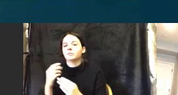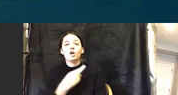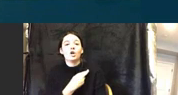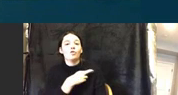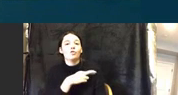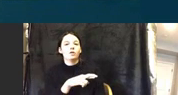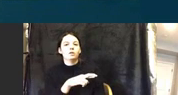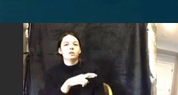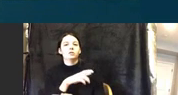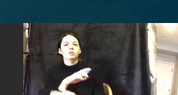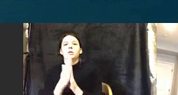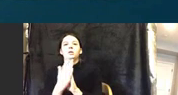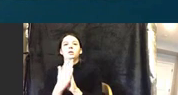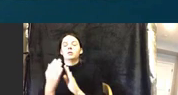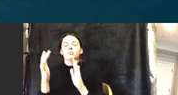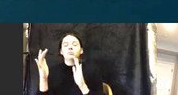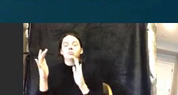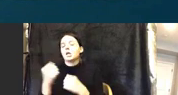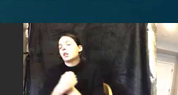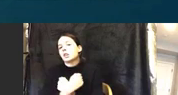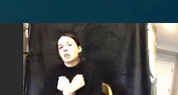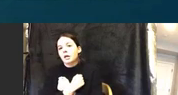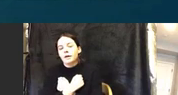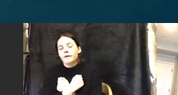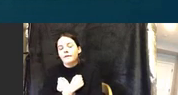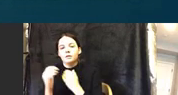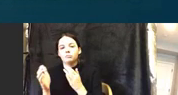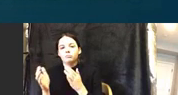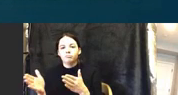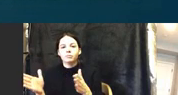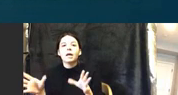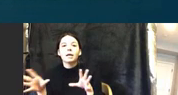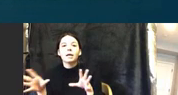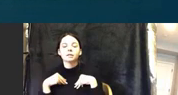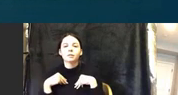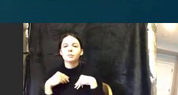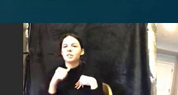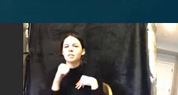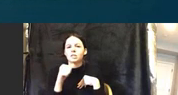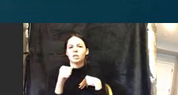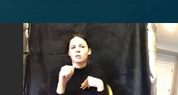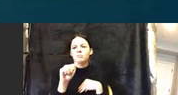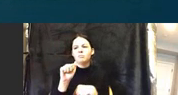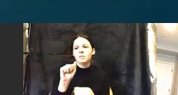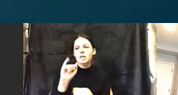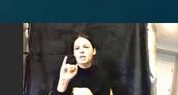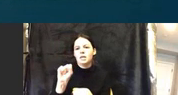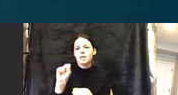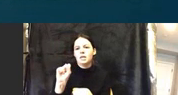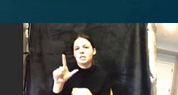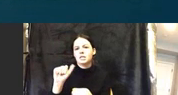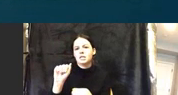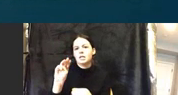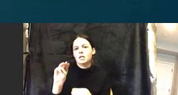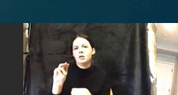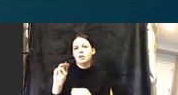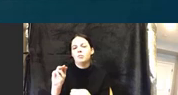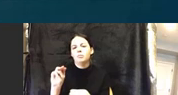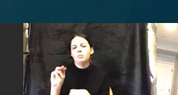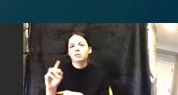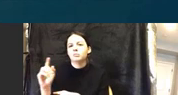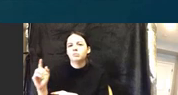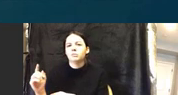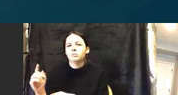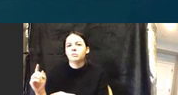and acceptance. And it's not just in Islam. We're seeing that in Judaism and Christianity and Hinduism. It's in